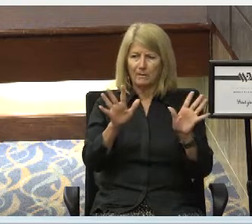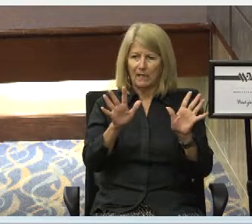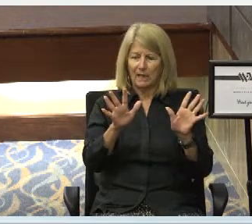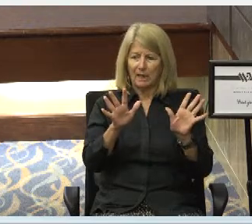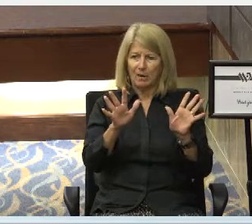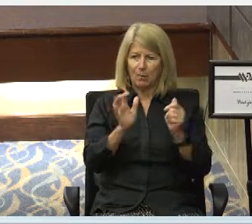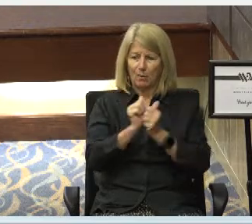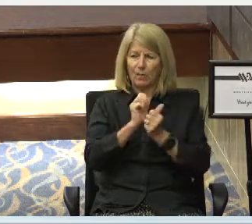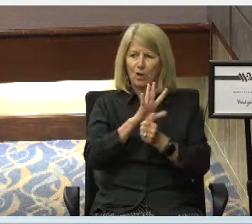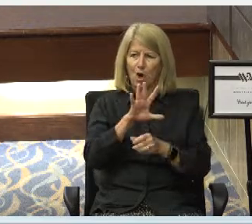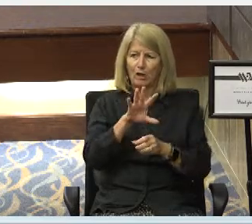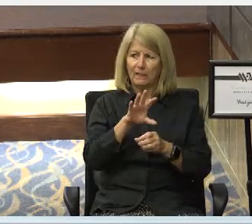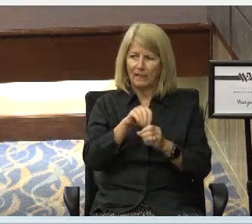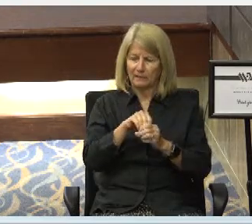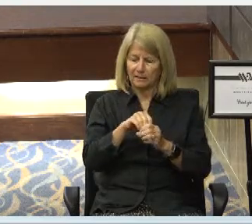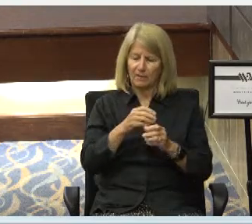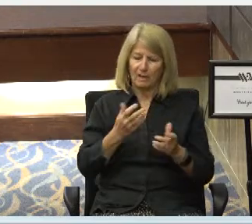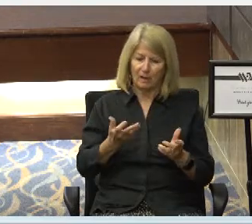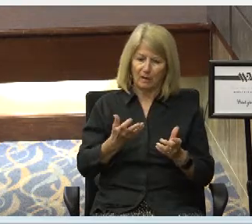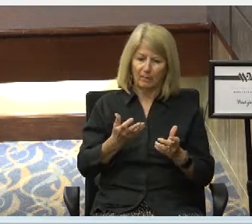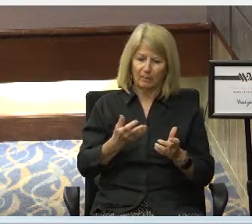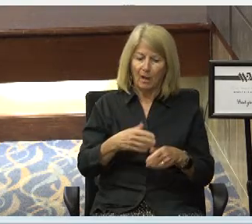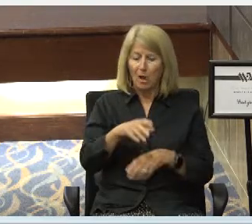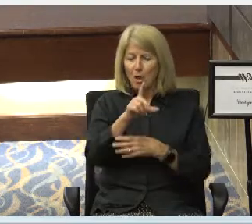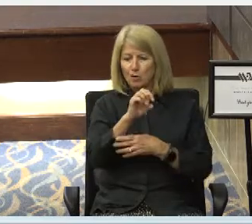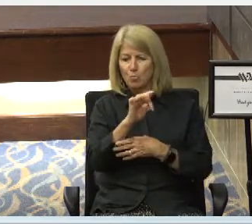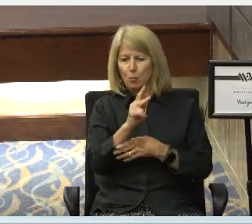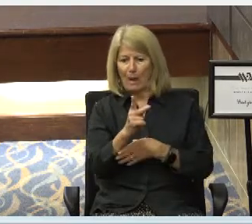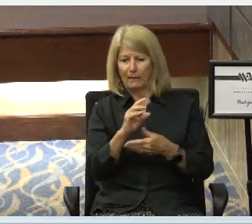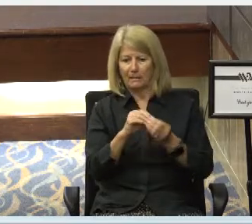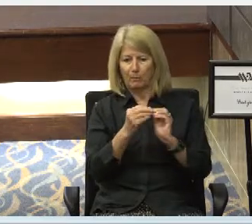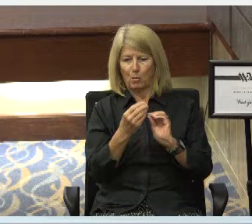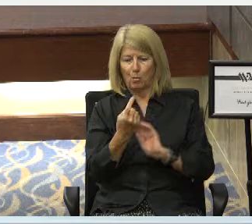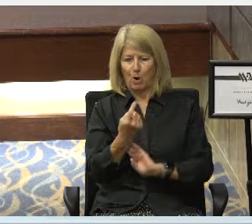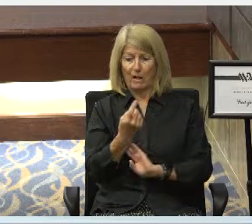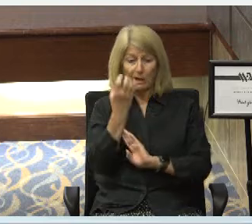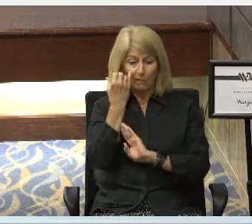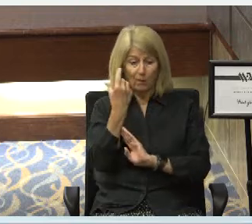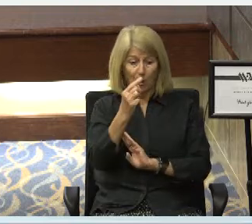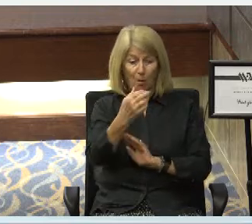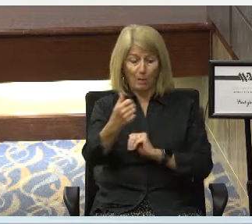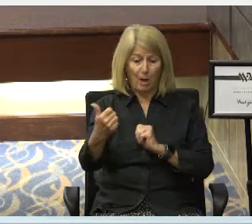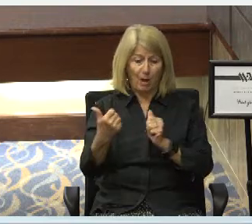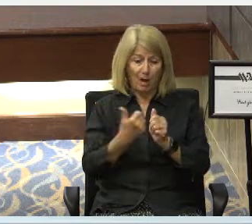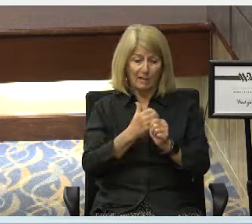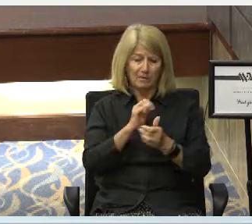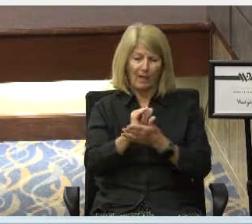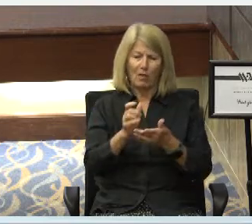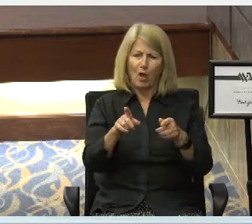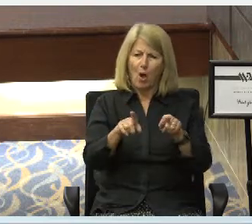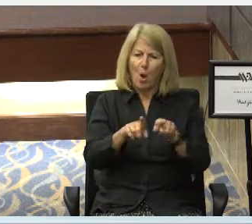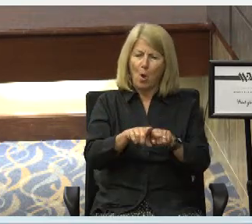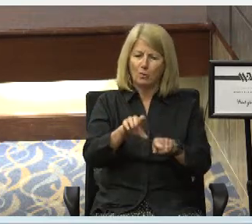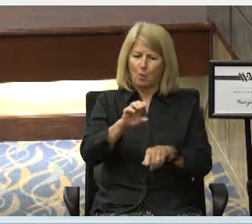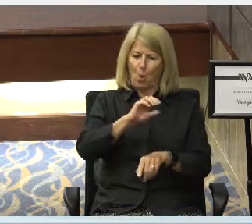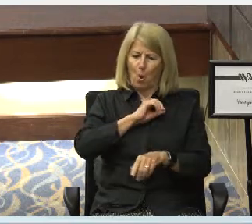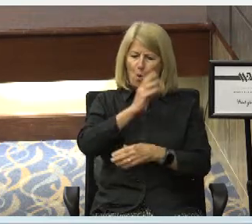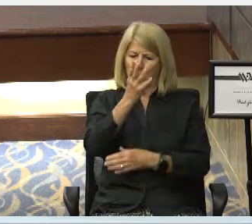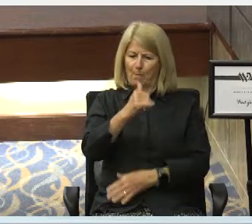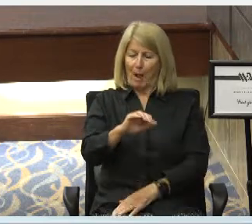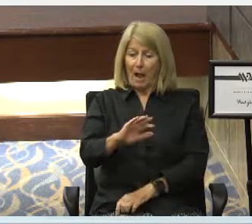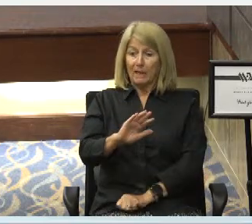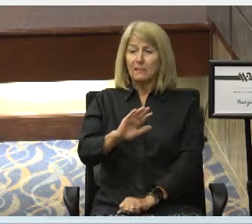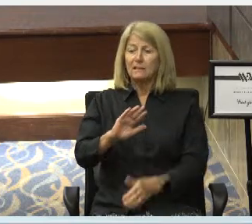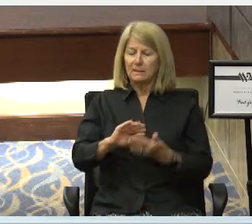whole deal, the track number 1 up there, if you go right behind it, that is also owned by the city. Yes, sir, it is.